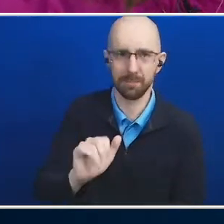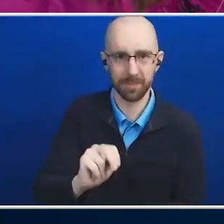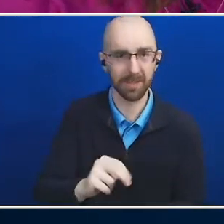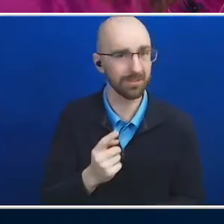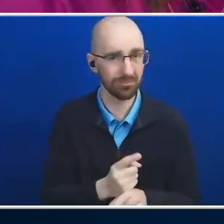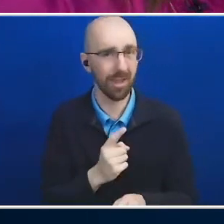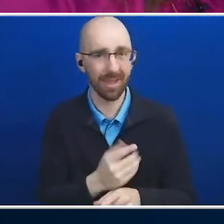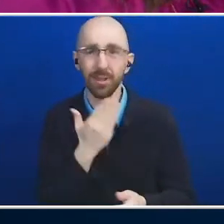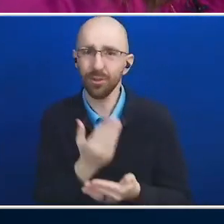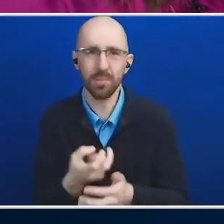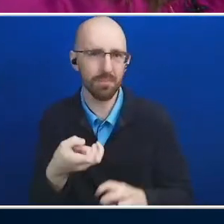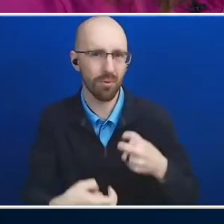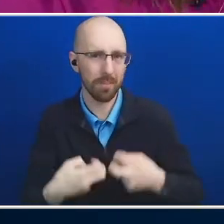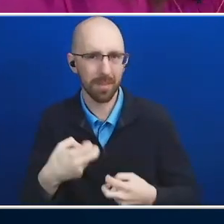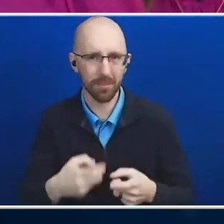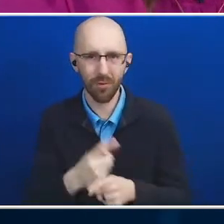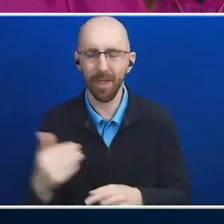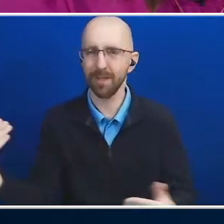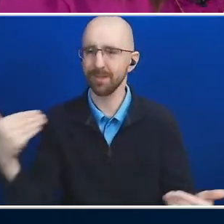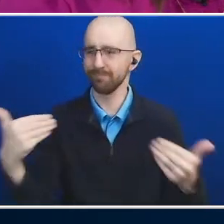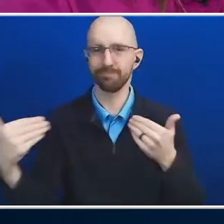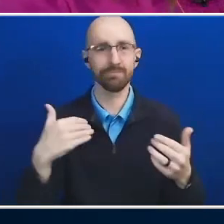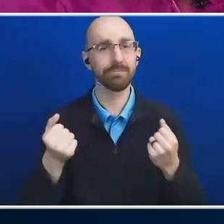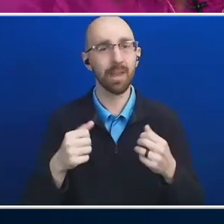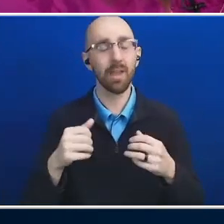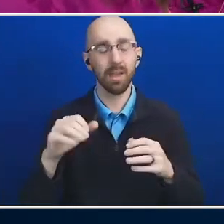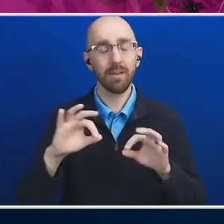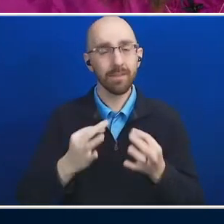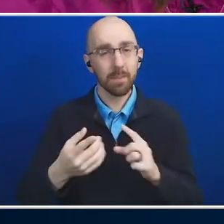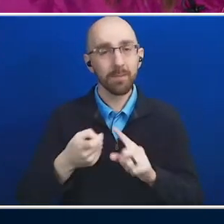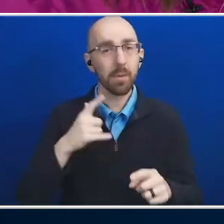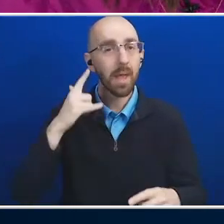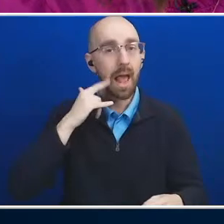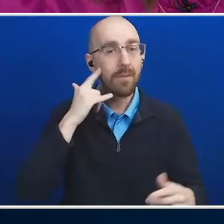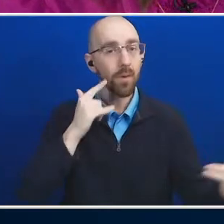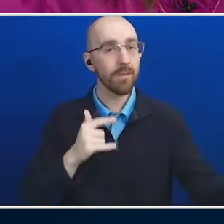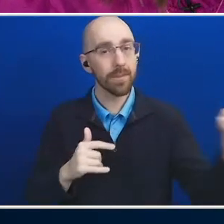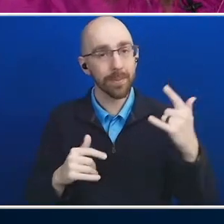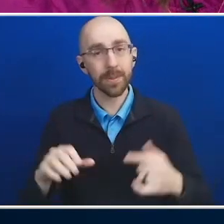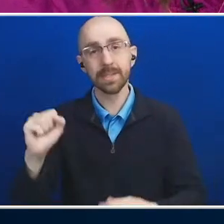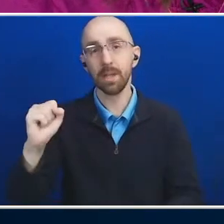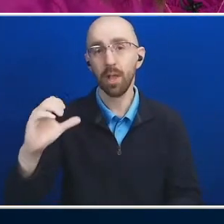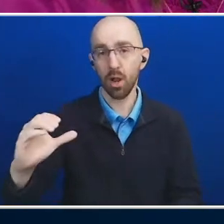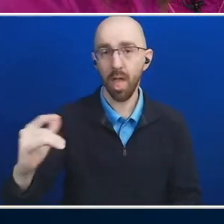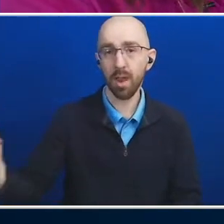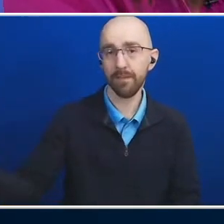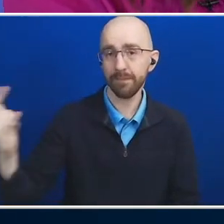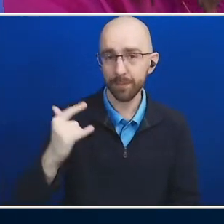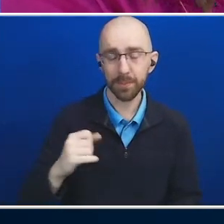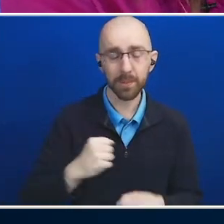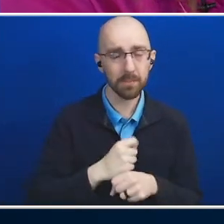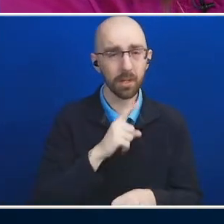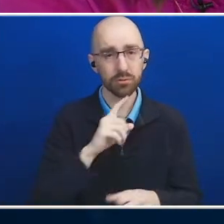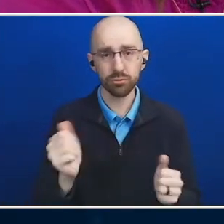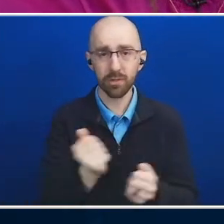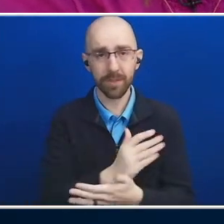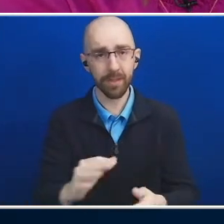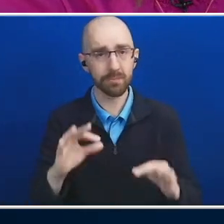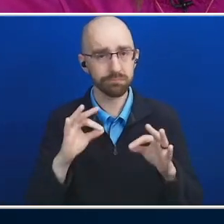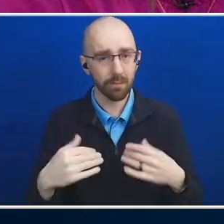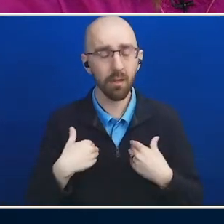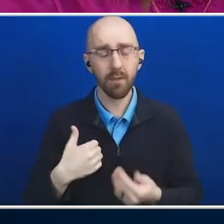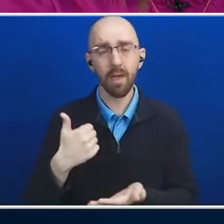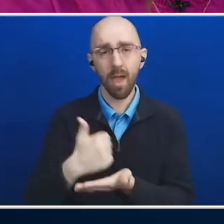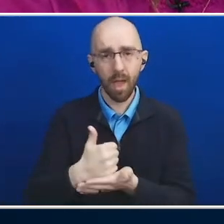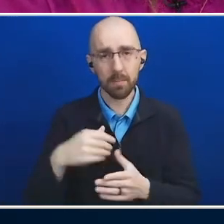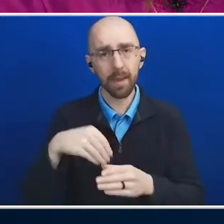had family flying in from California and South Carolina to help make sure that we had help in the home for the boys, like when I